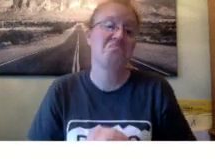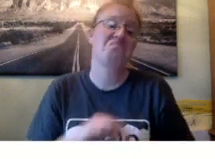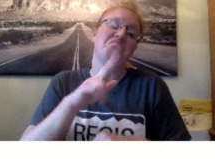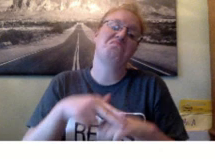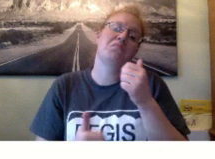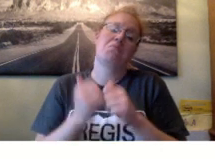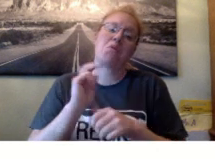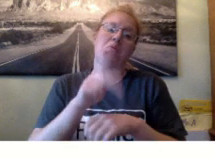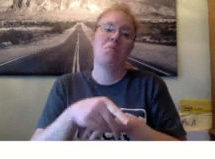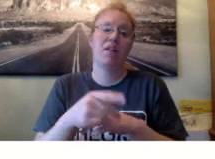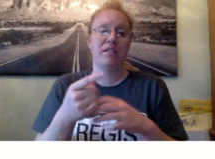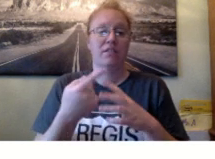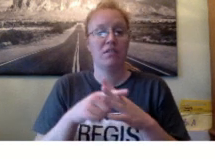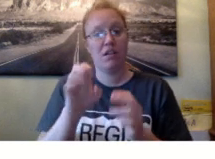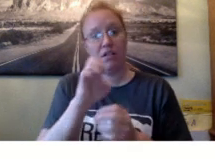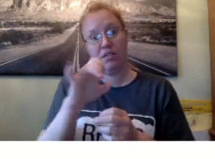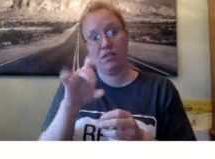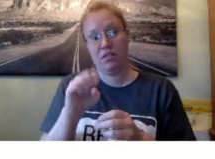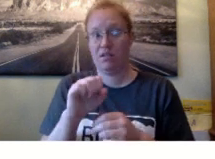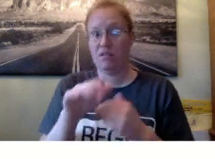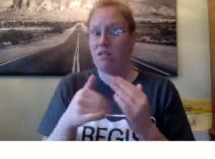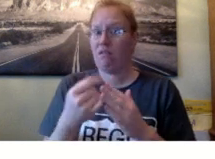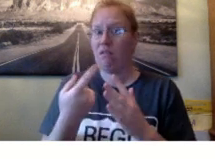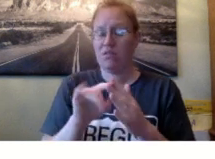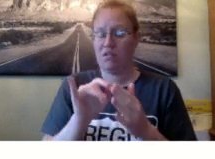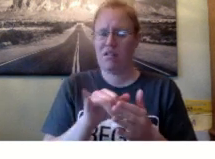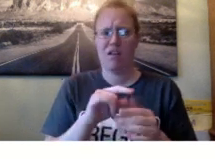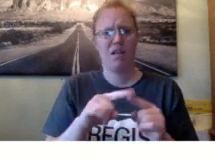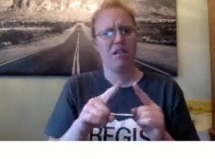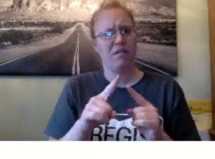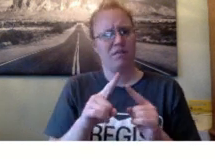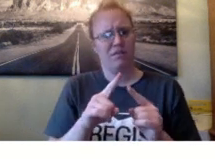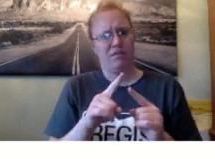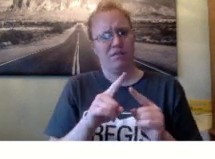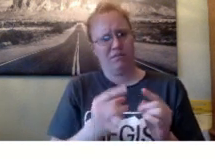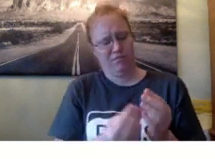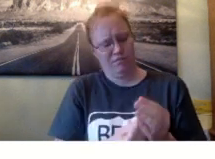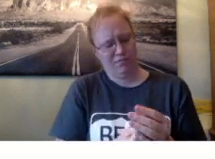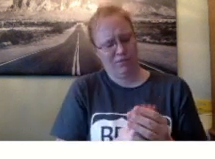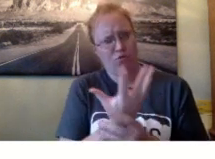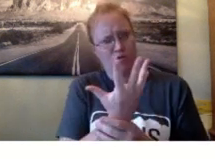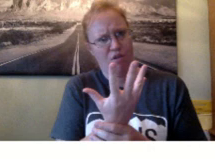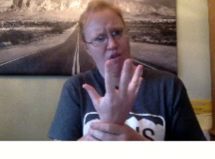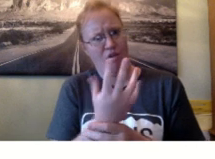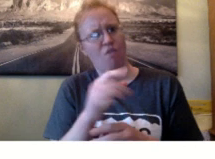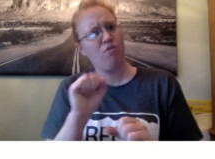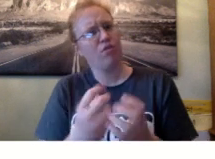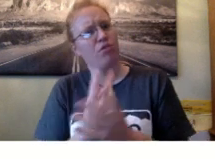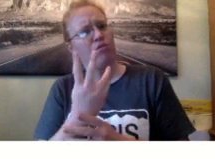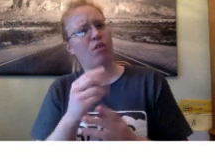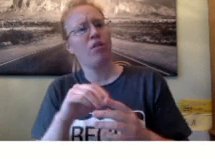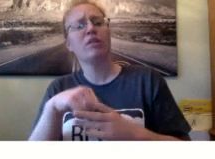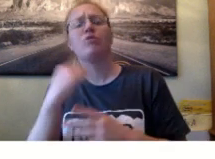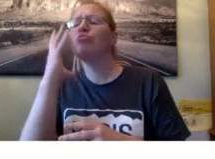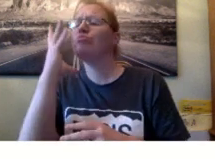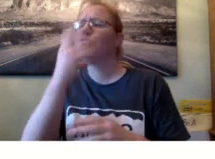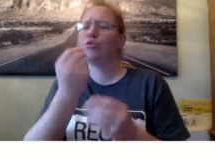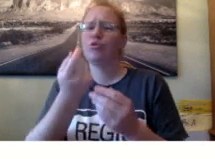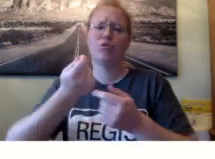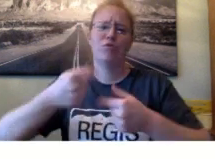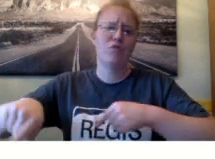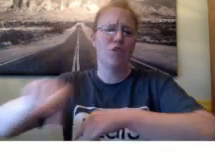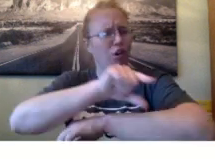most plants start as seeds, or all plants start as seeds. We plant them in the ground and they grow, and you can grow into a beautiful